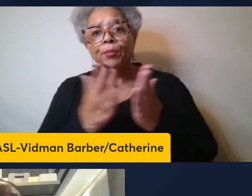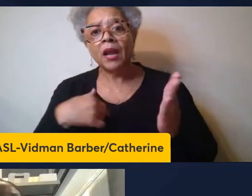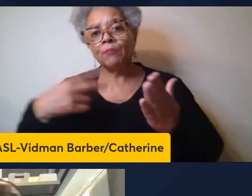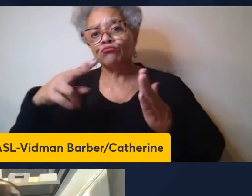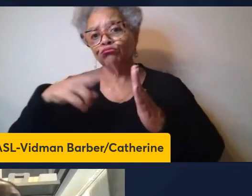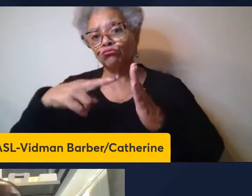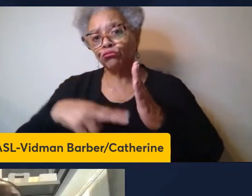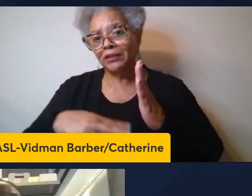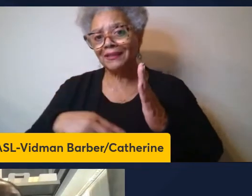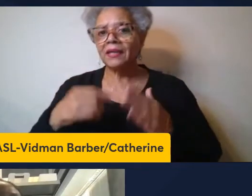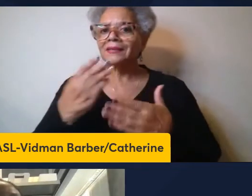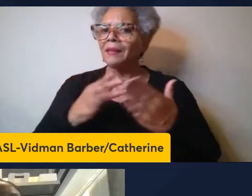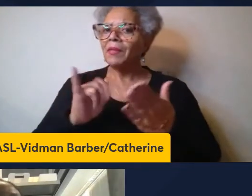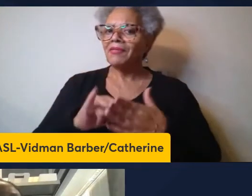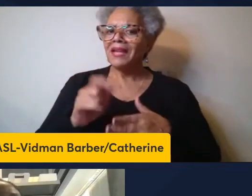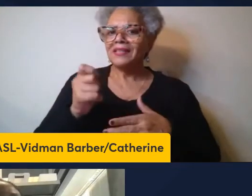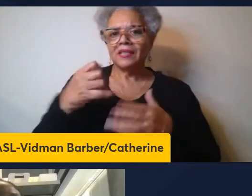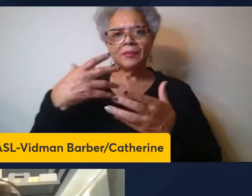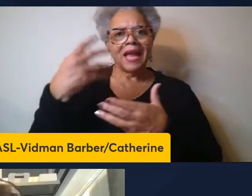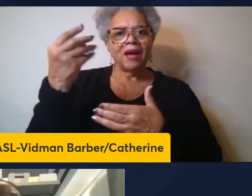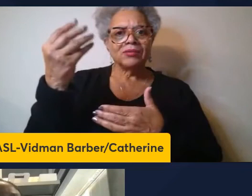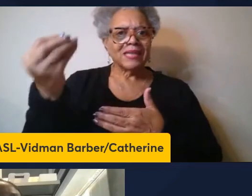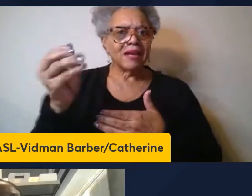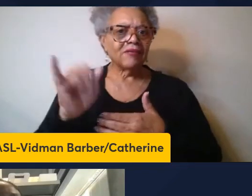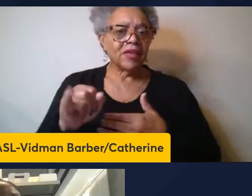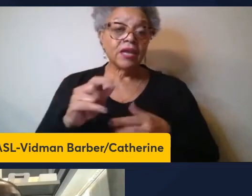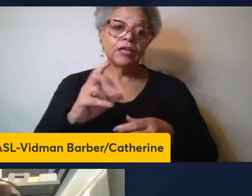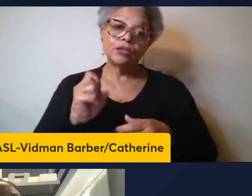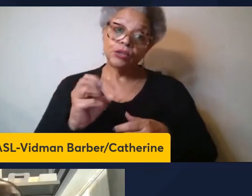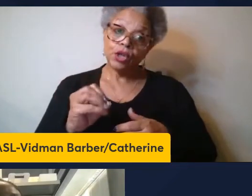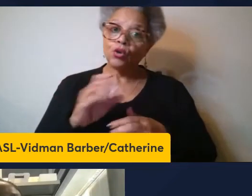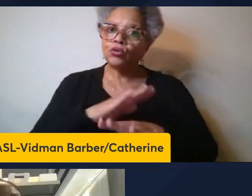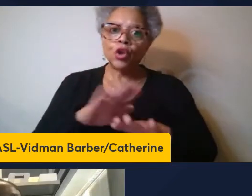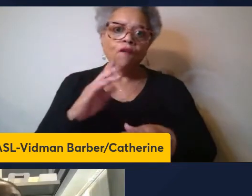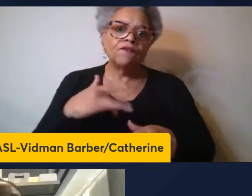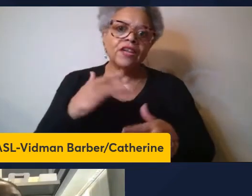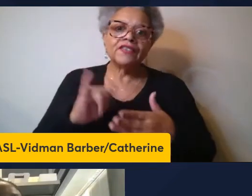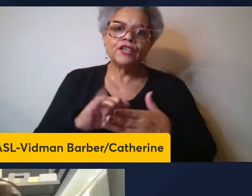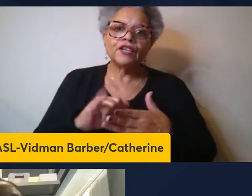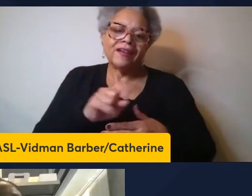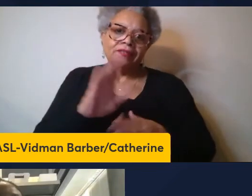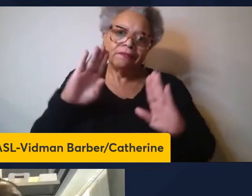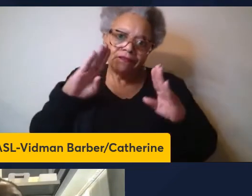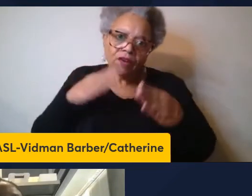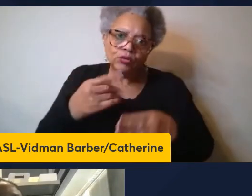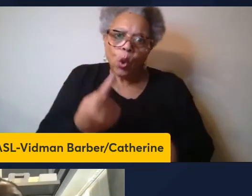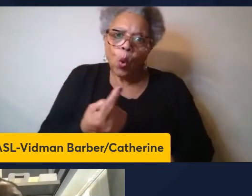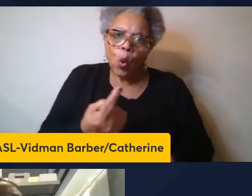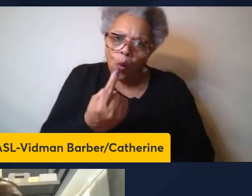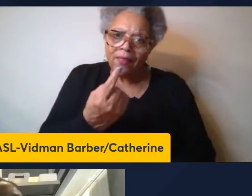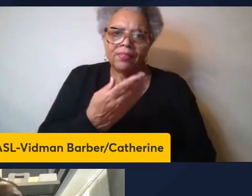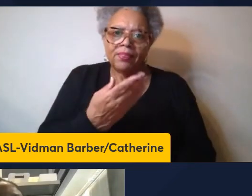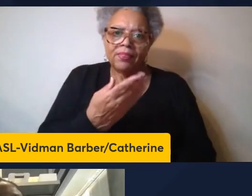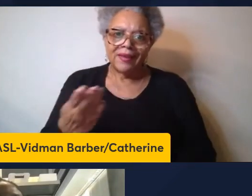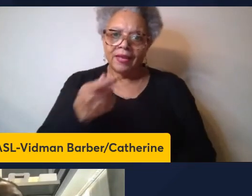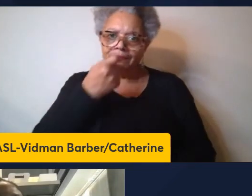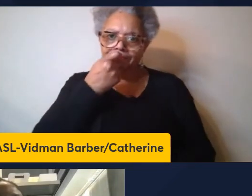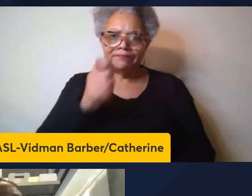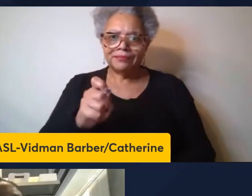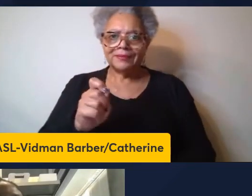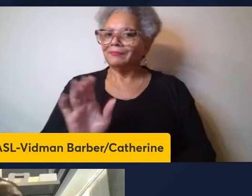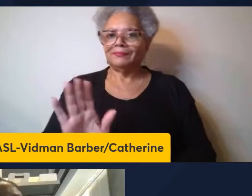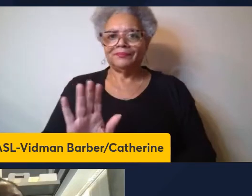something, that's a little bit outside of that. So don't also feel like you have to just talk about one thing and then that's it. Of course,